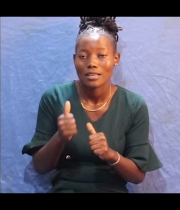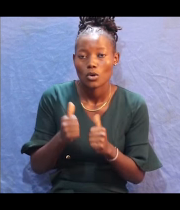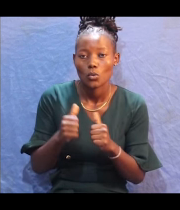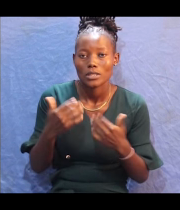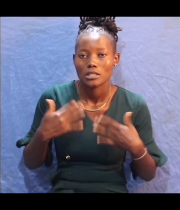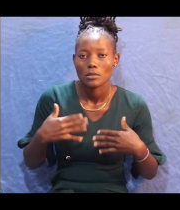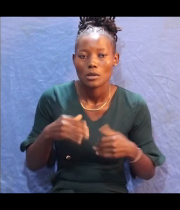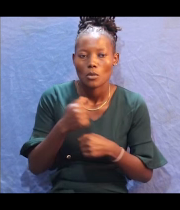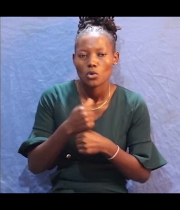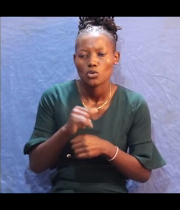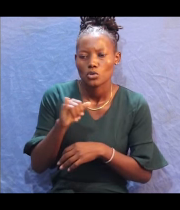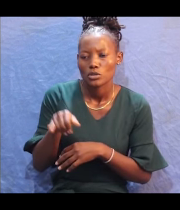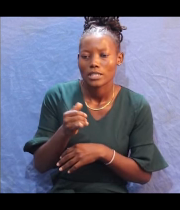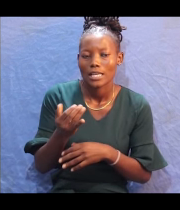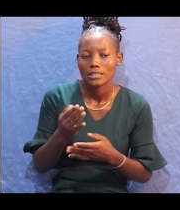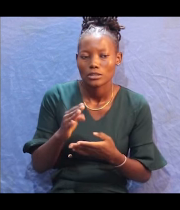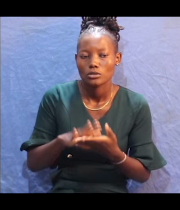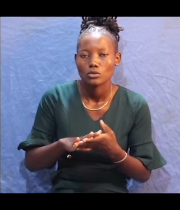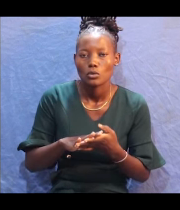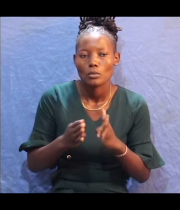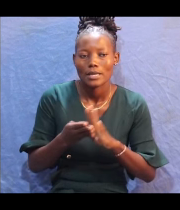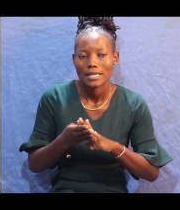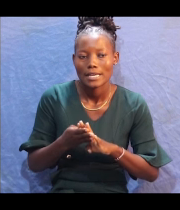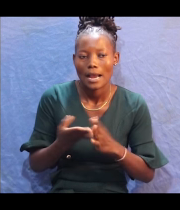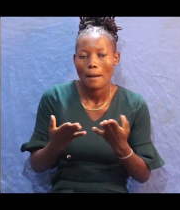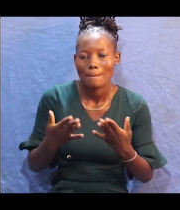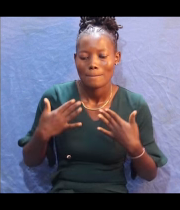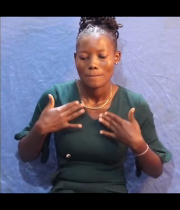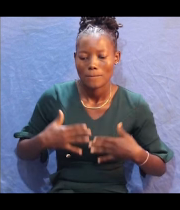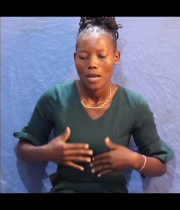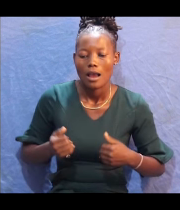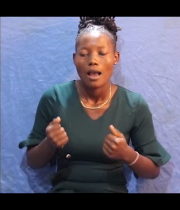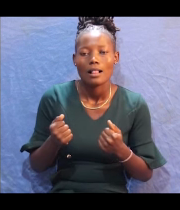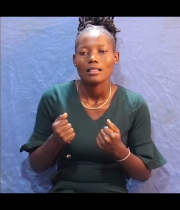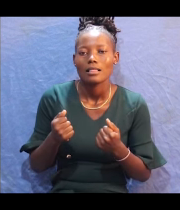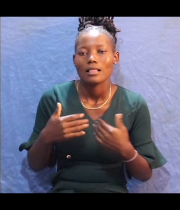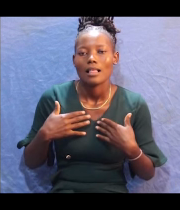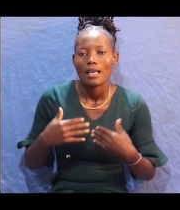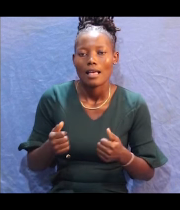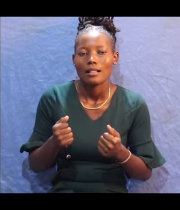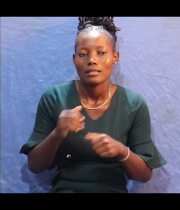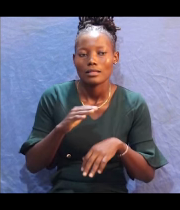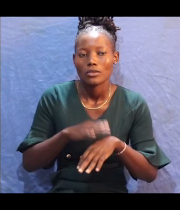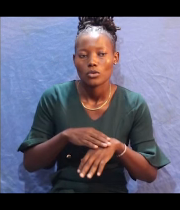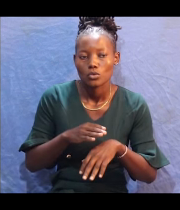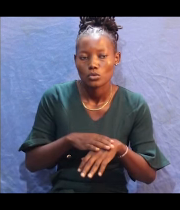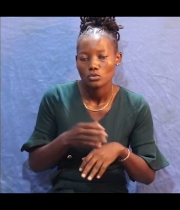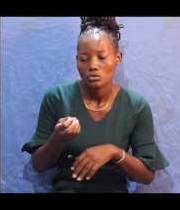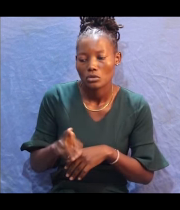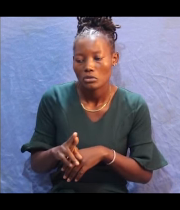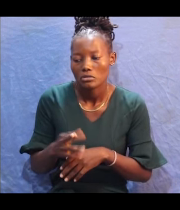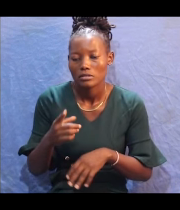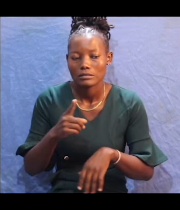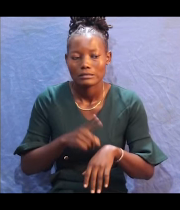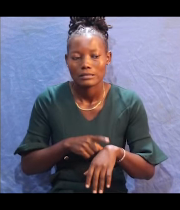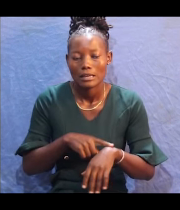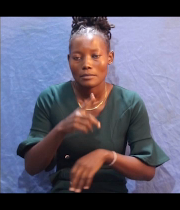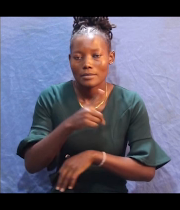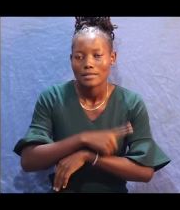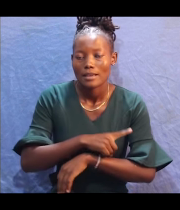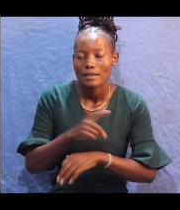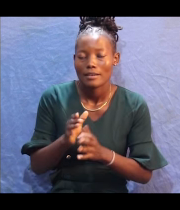people do just to get physically either fit or just to do some recreation in some spare time that they have during the day. It's a bit more